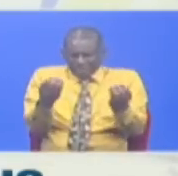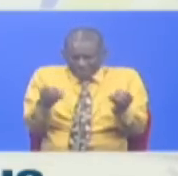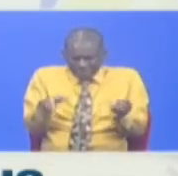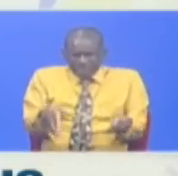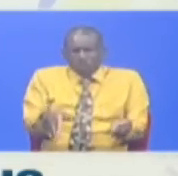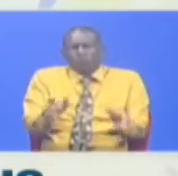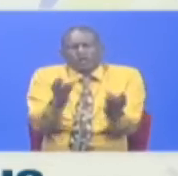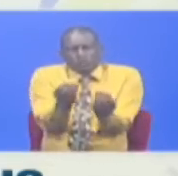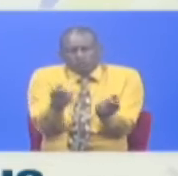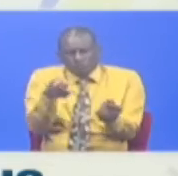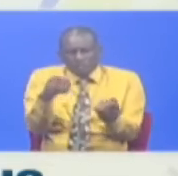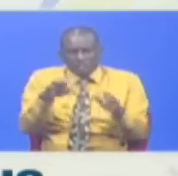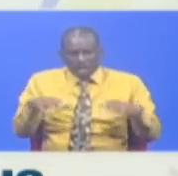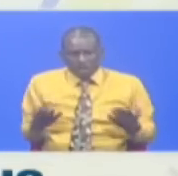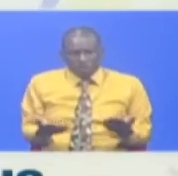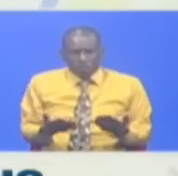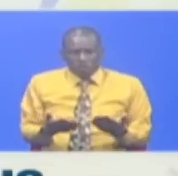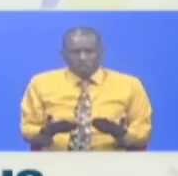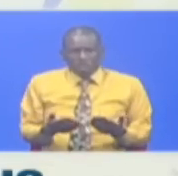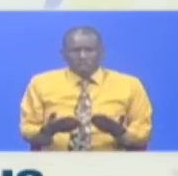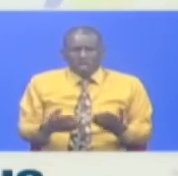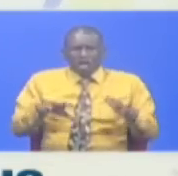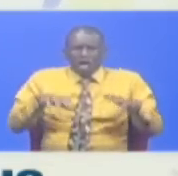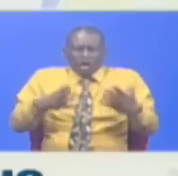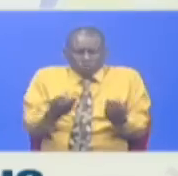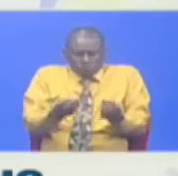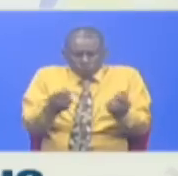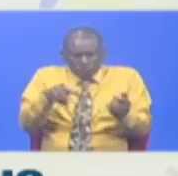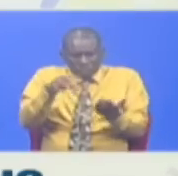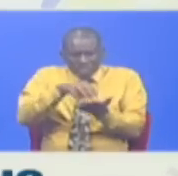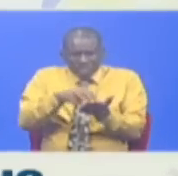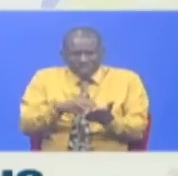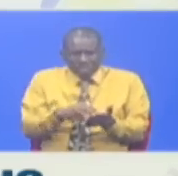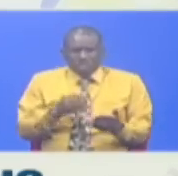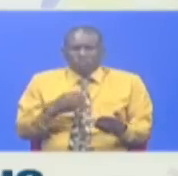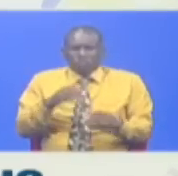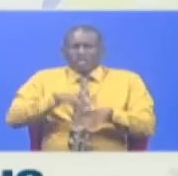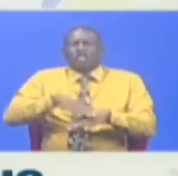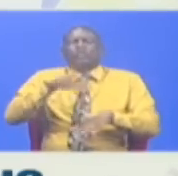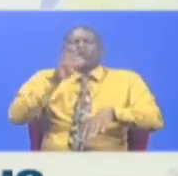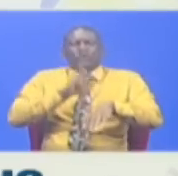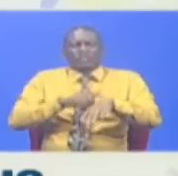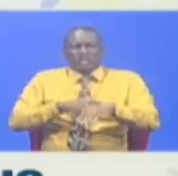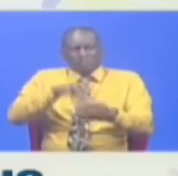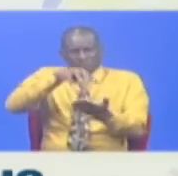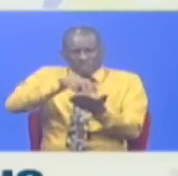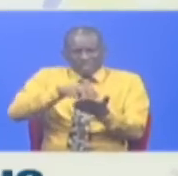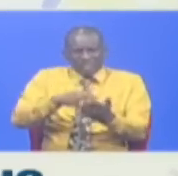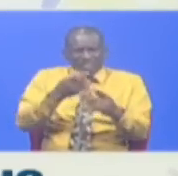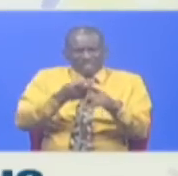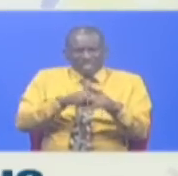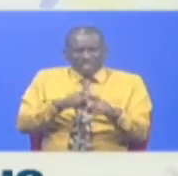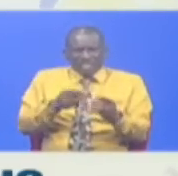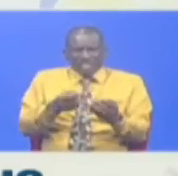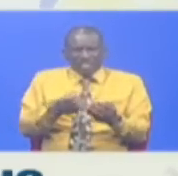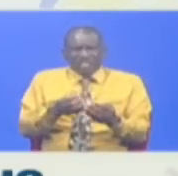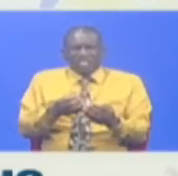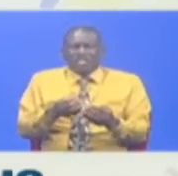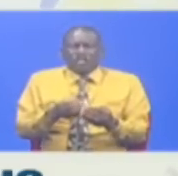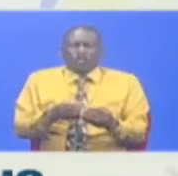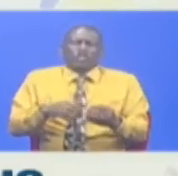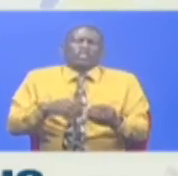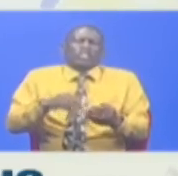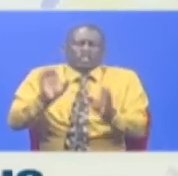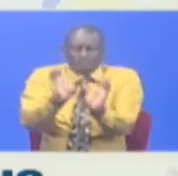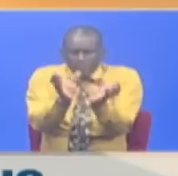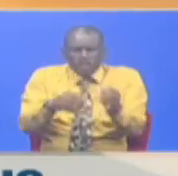to do it? I mean, to get out of that limelight. You get more time, then the coverage dies down, and the case